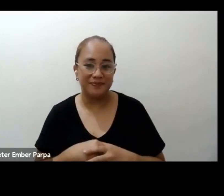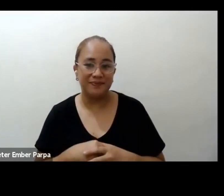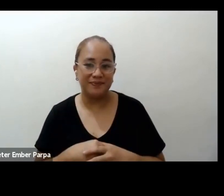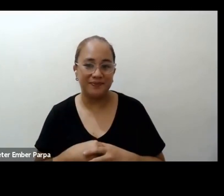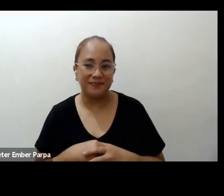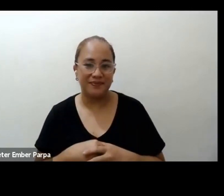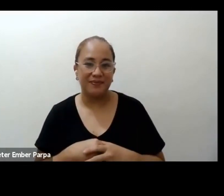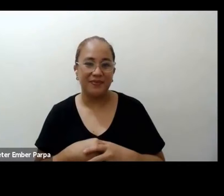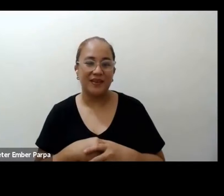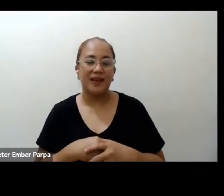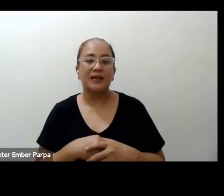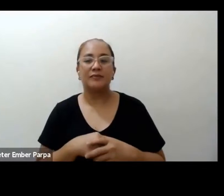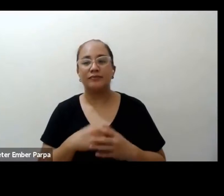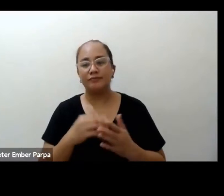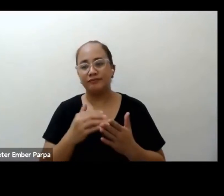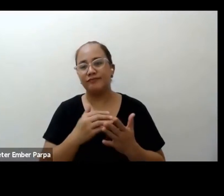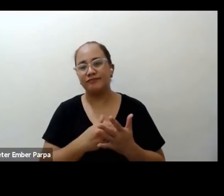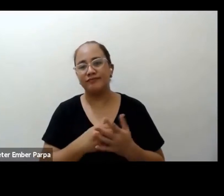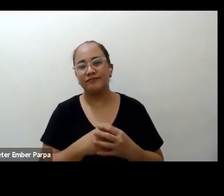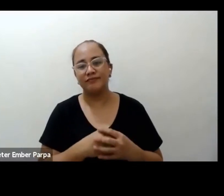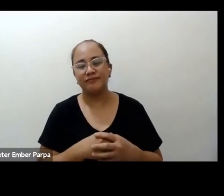Tsaka siyempre,